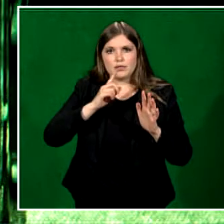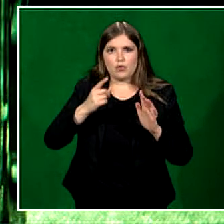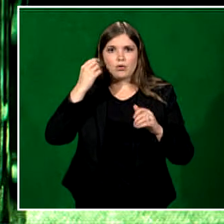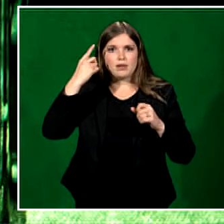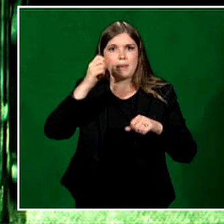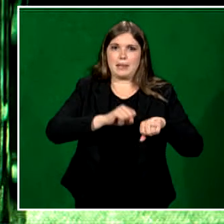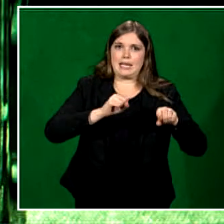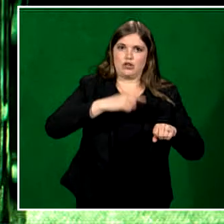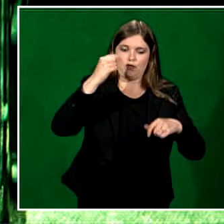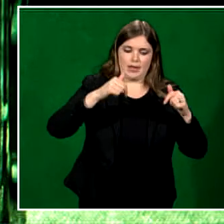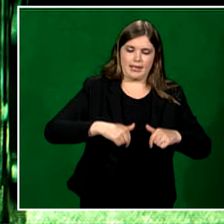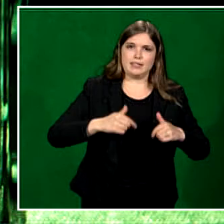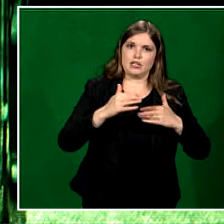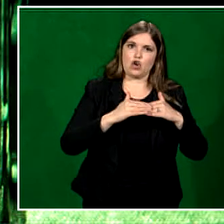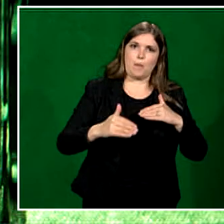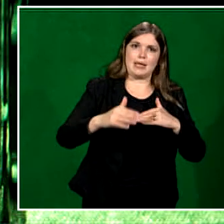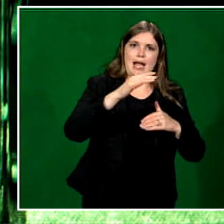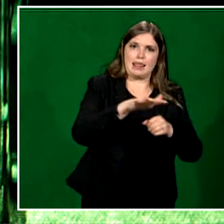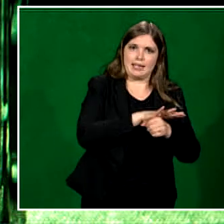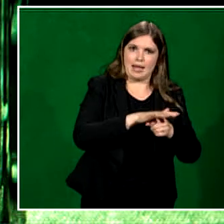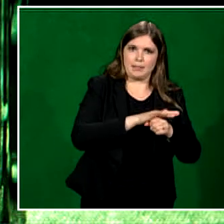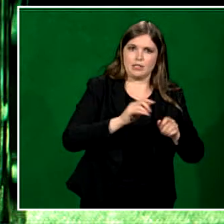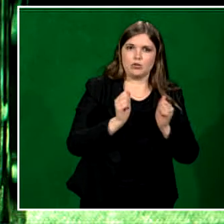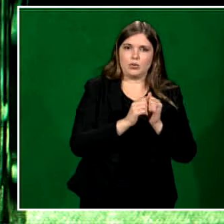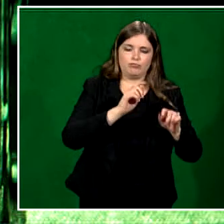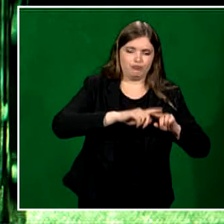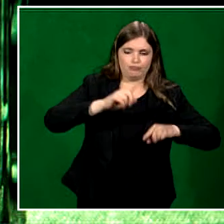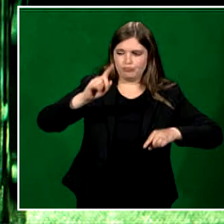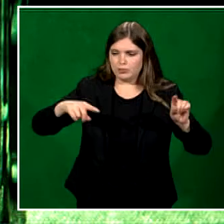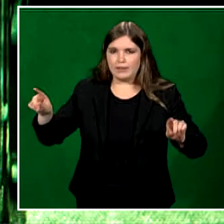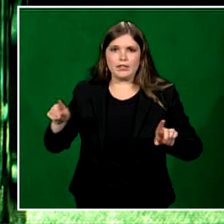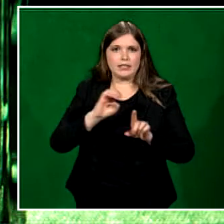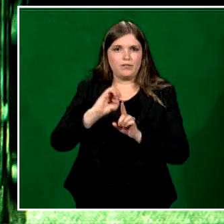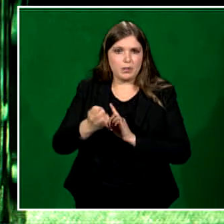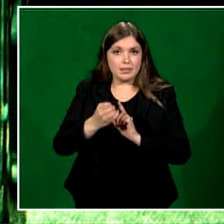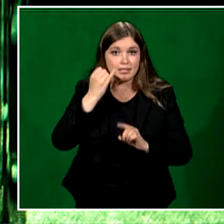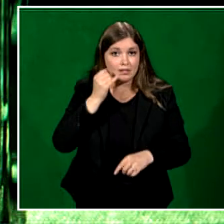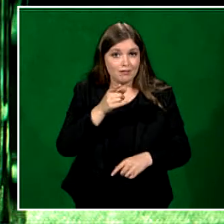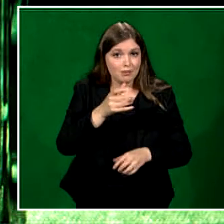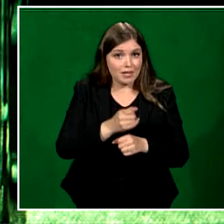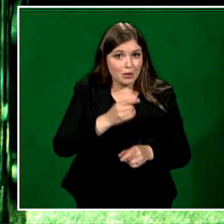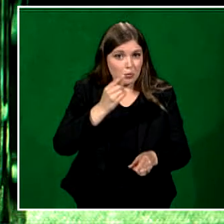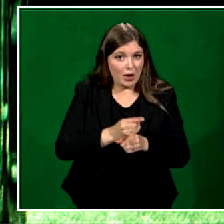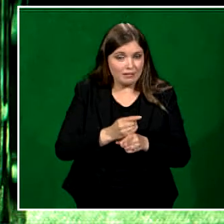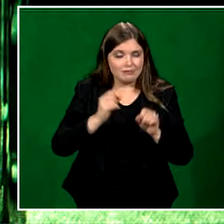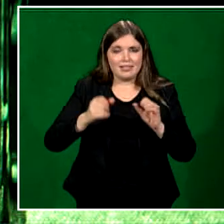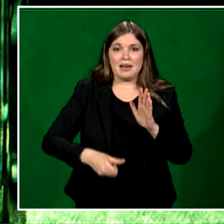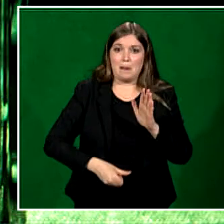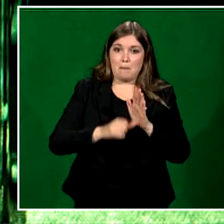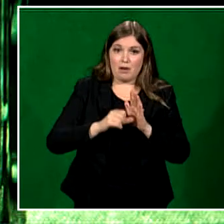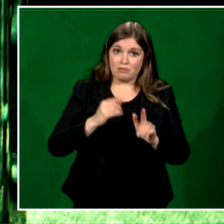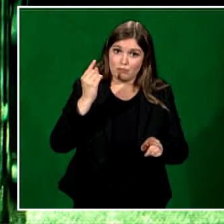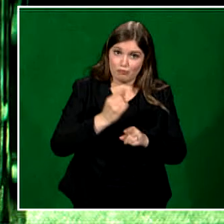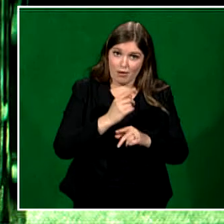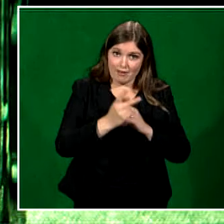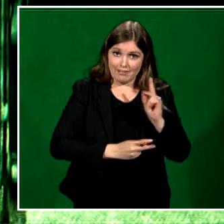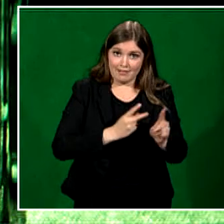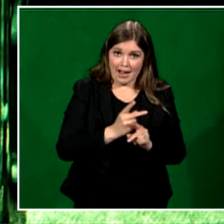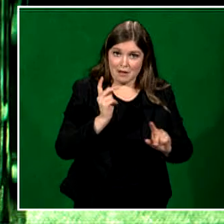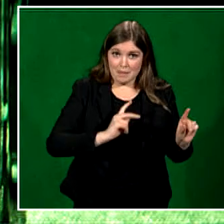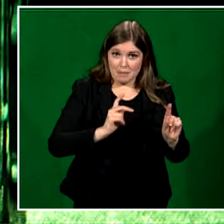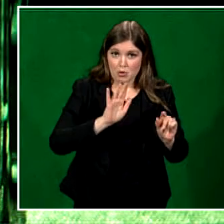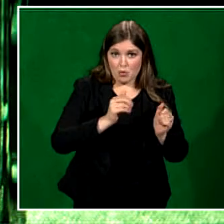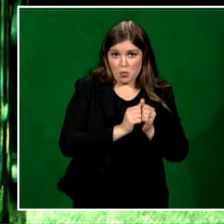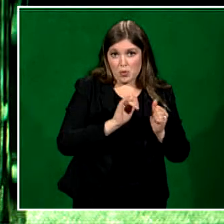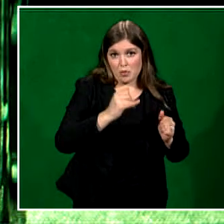campus into all sorts of different environments. And if you get this right, and if you can impress the right kind of people with this idea, this could really take